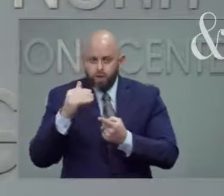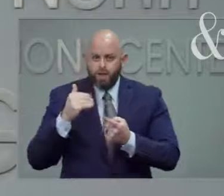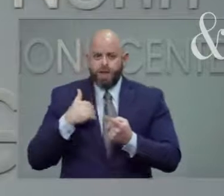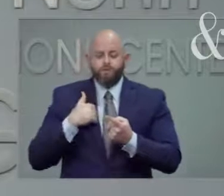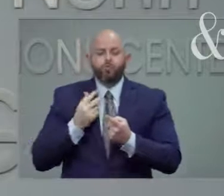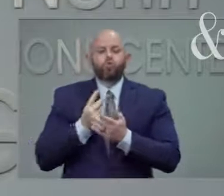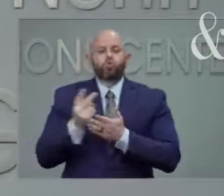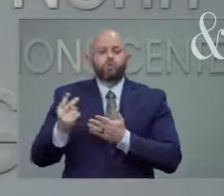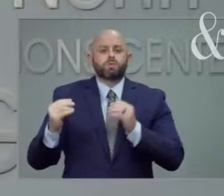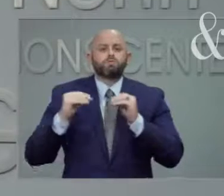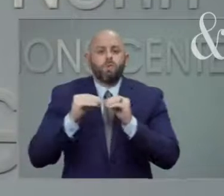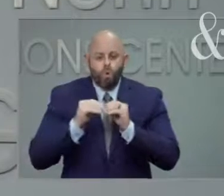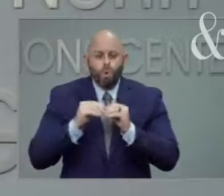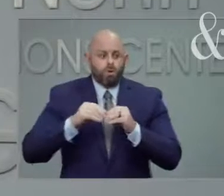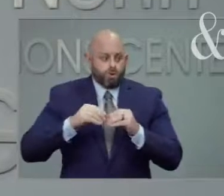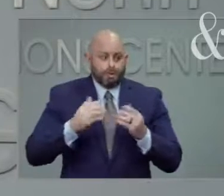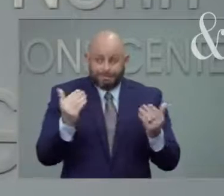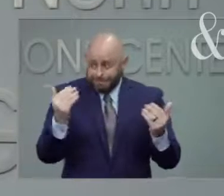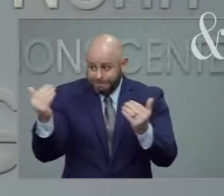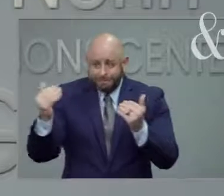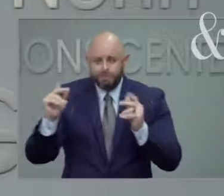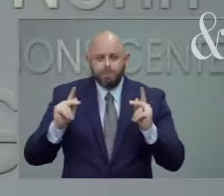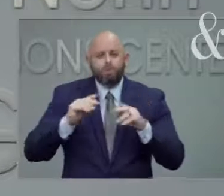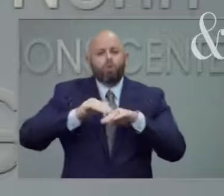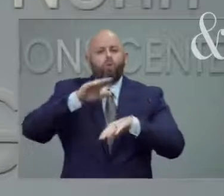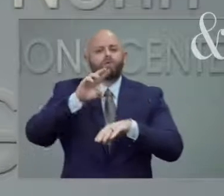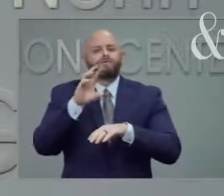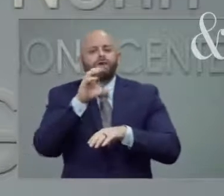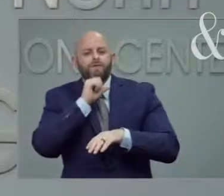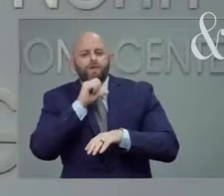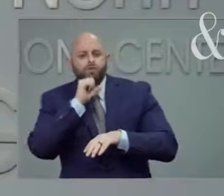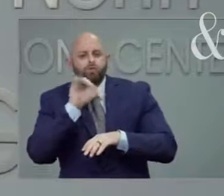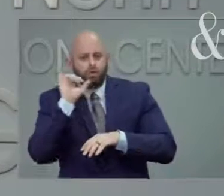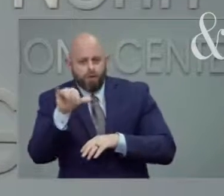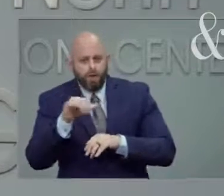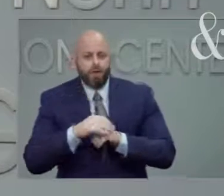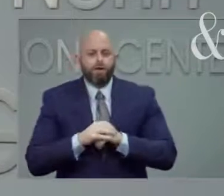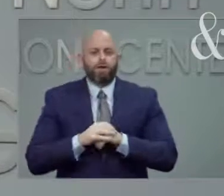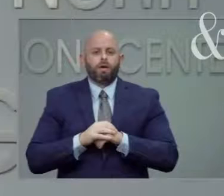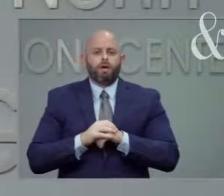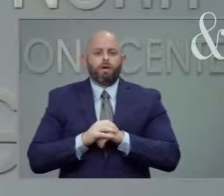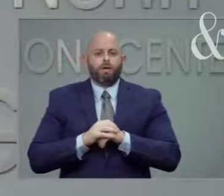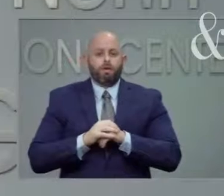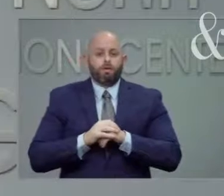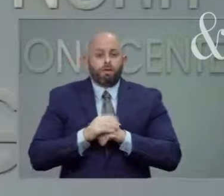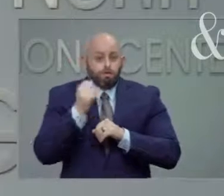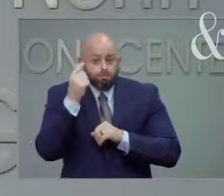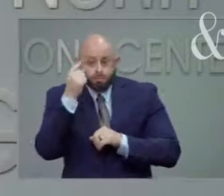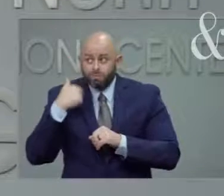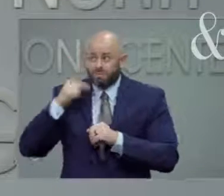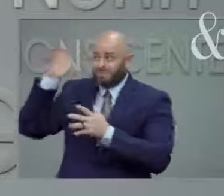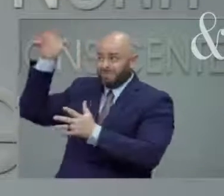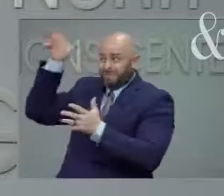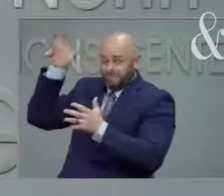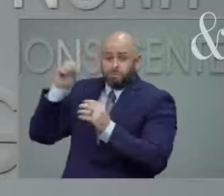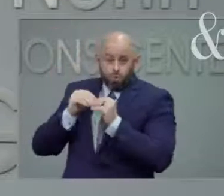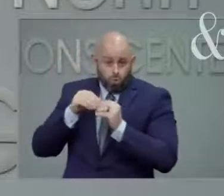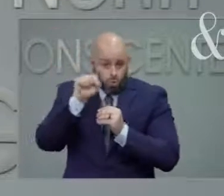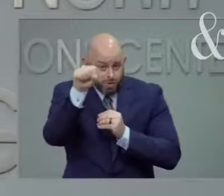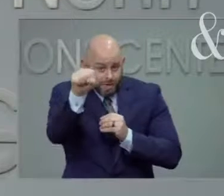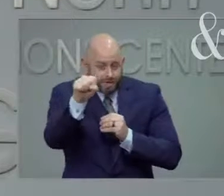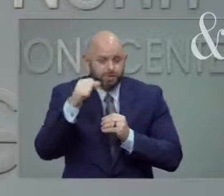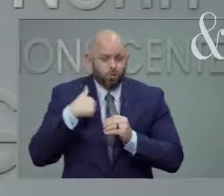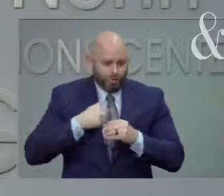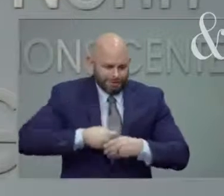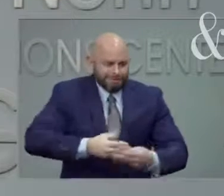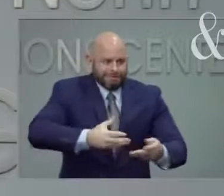those 65 and older as the supply is increasing. We do know